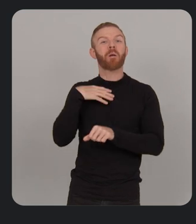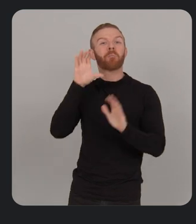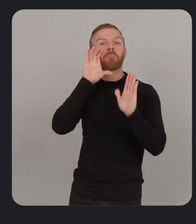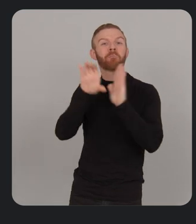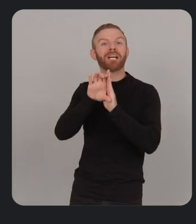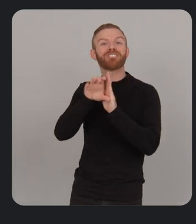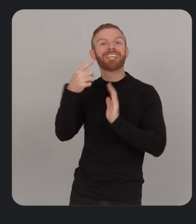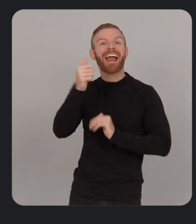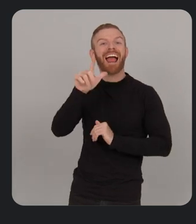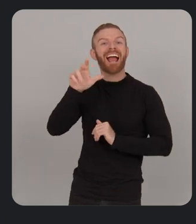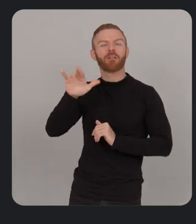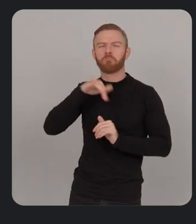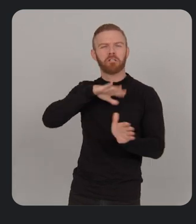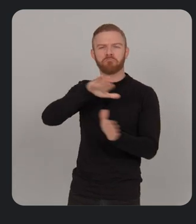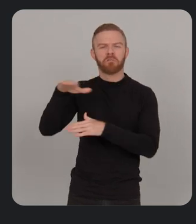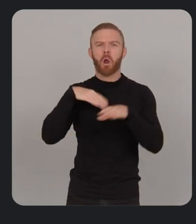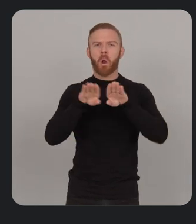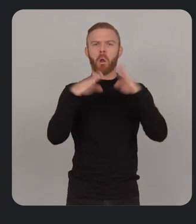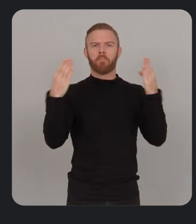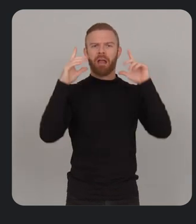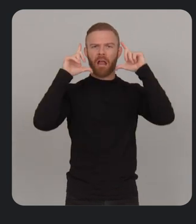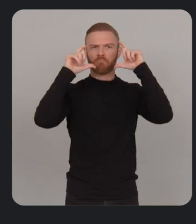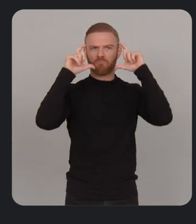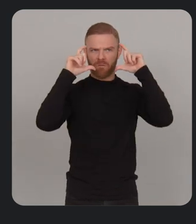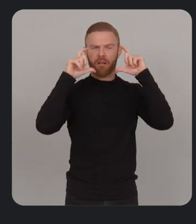from my gallery, I'm just going to open up the camera.